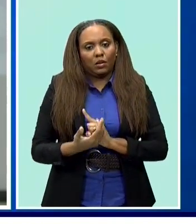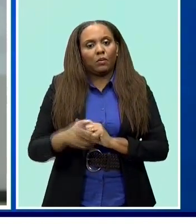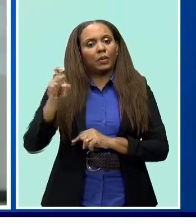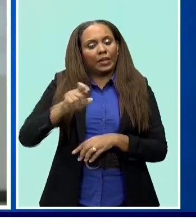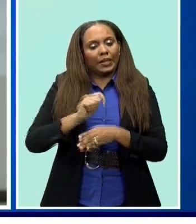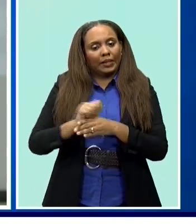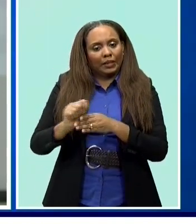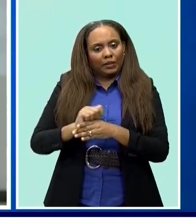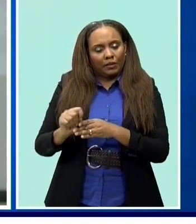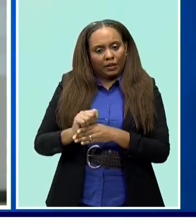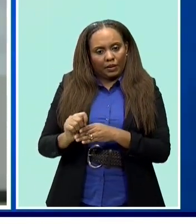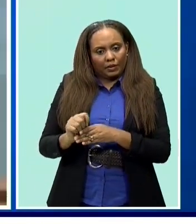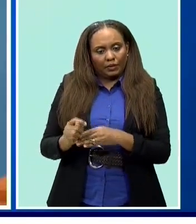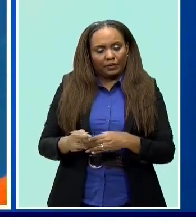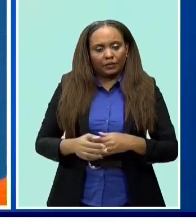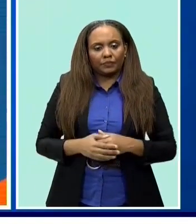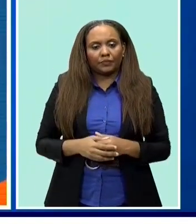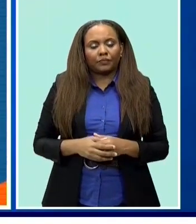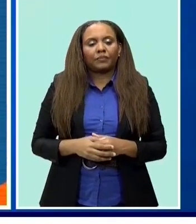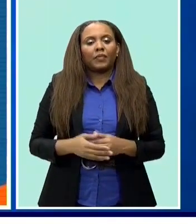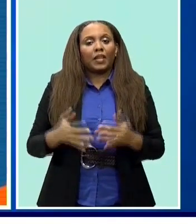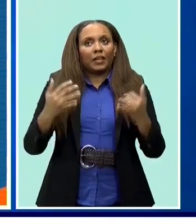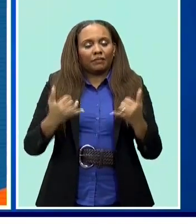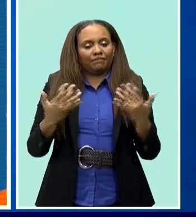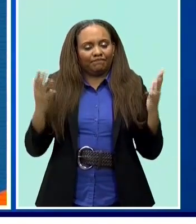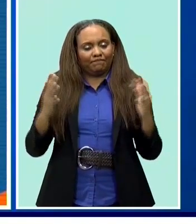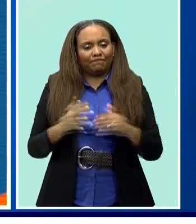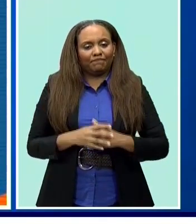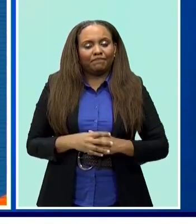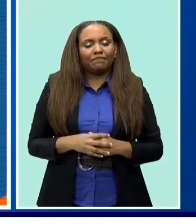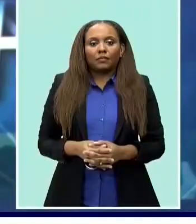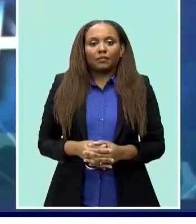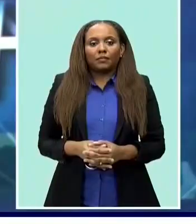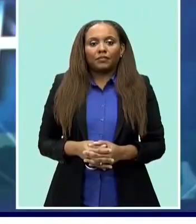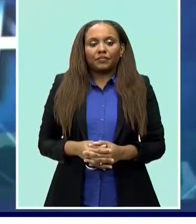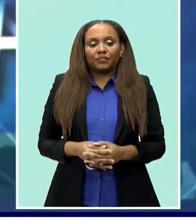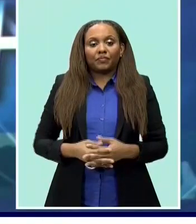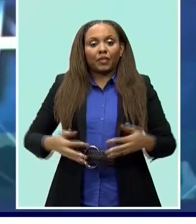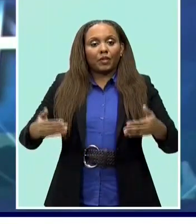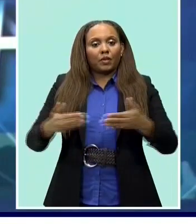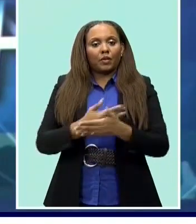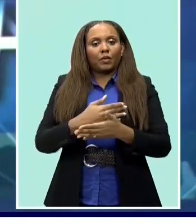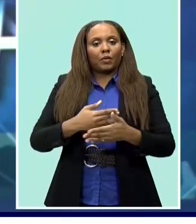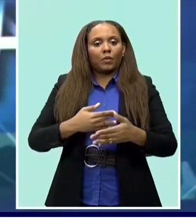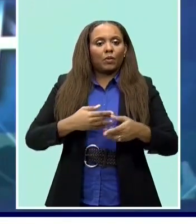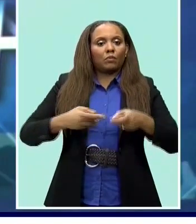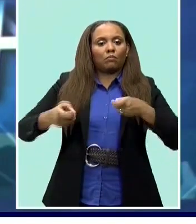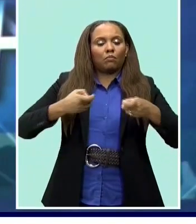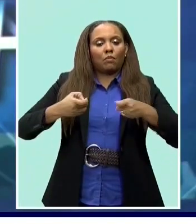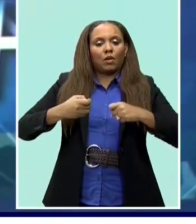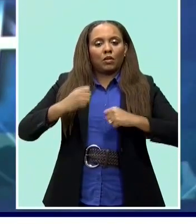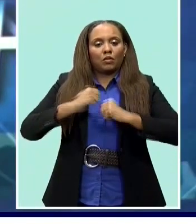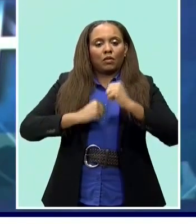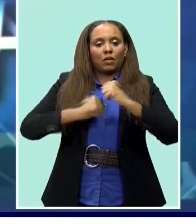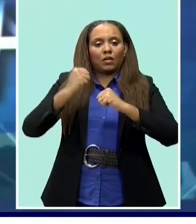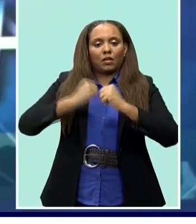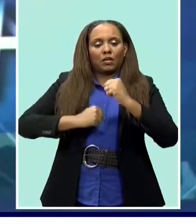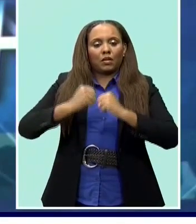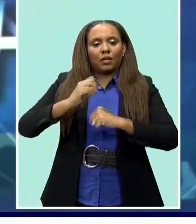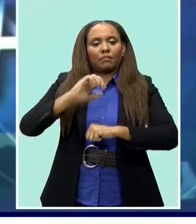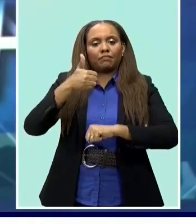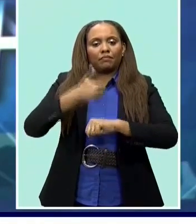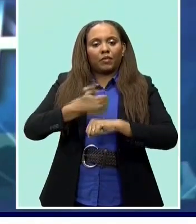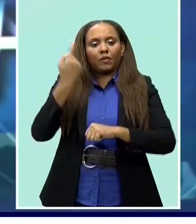a more significant way. Lisa Broom, CBC News. A new governance structure is being developed for the Barbados